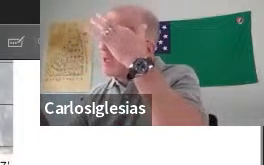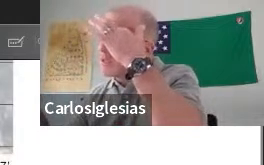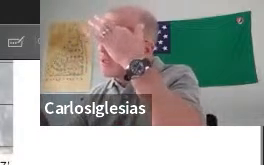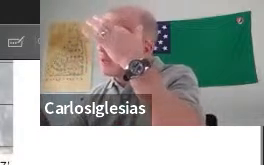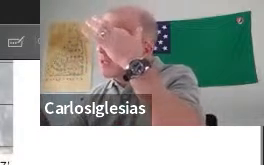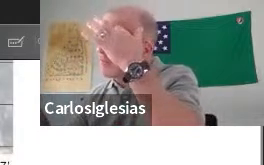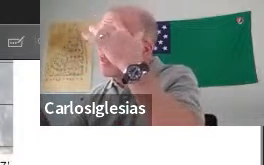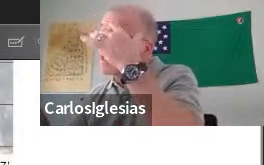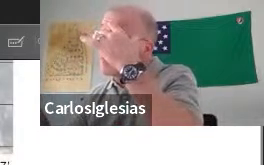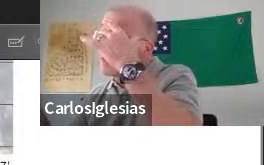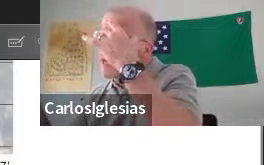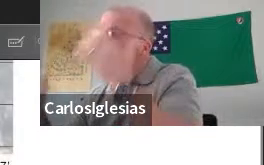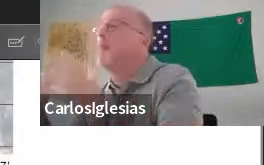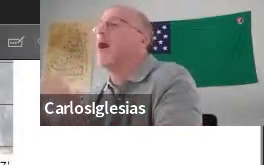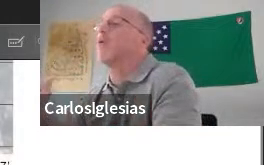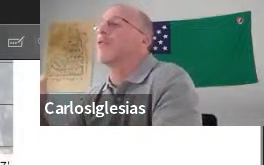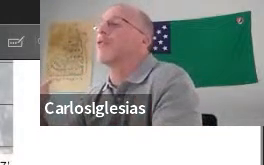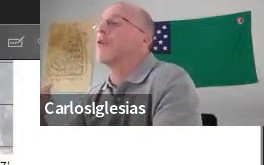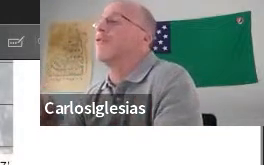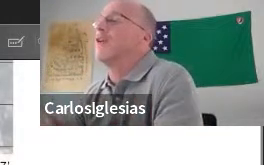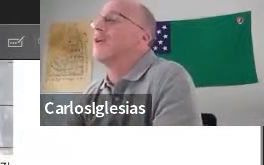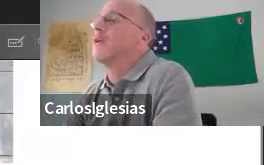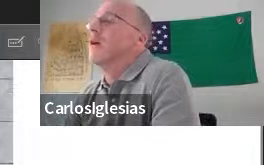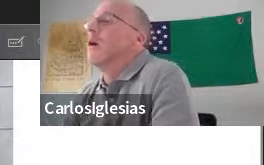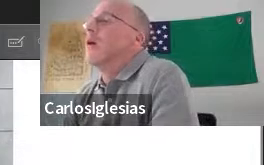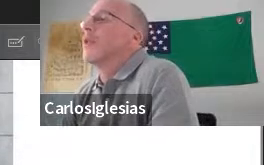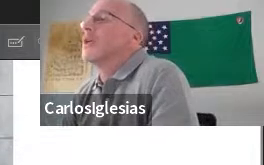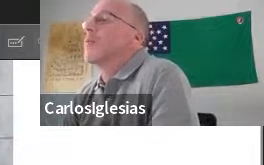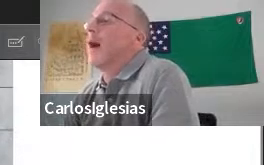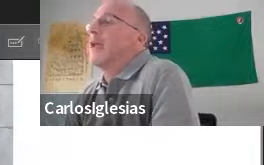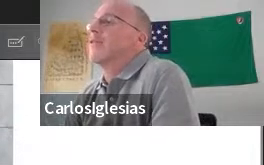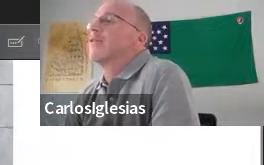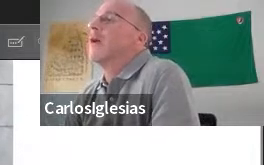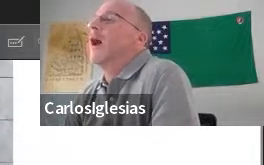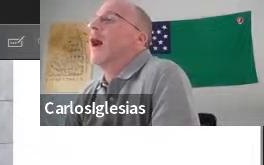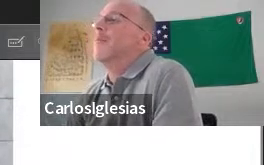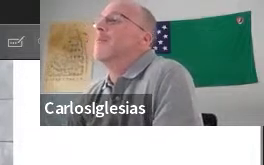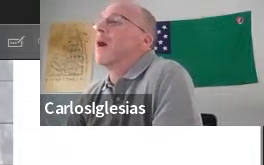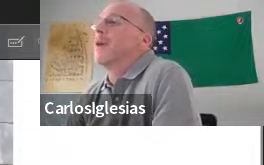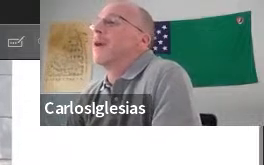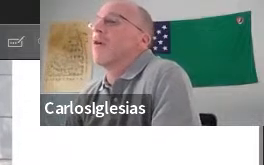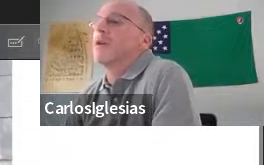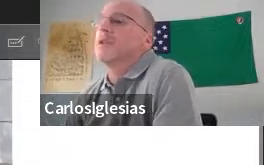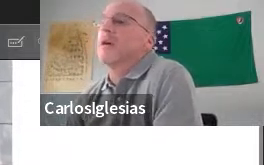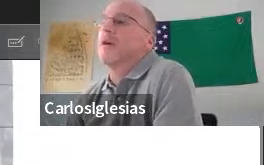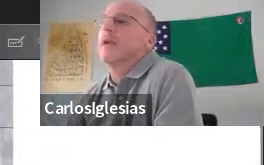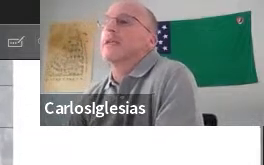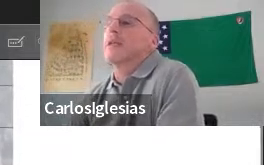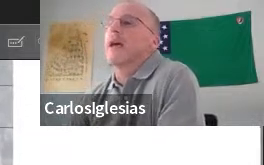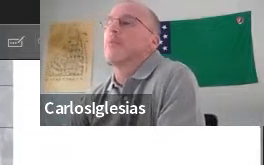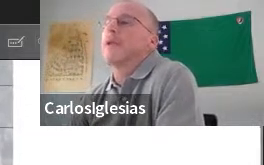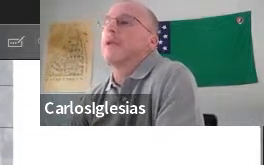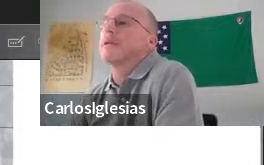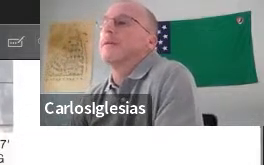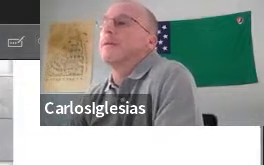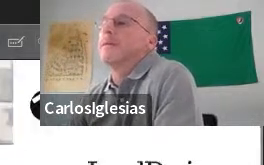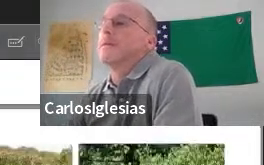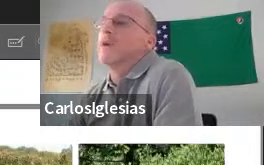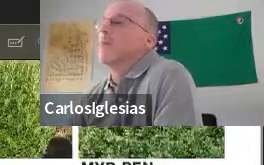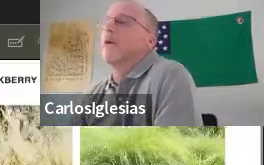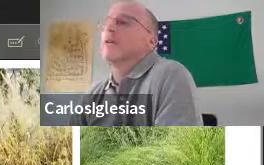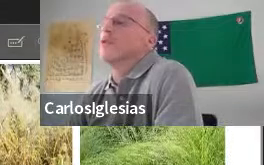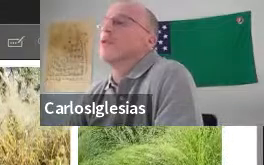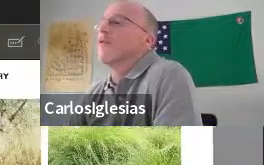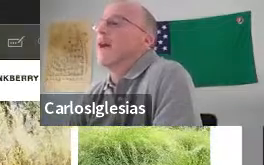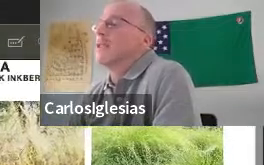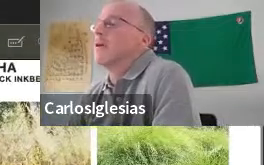line to the face of building about 30 feet plus or minus coming across there. Next slide, please.